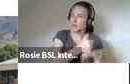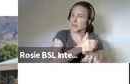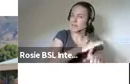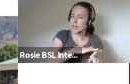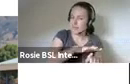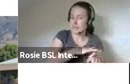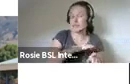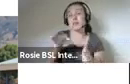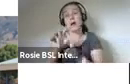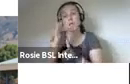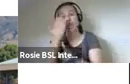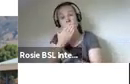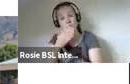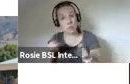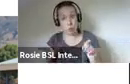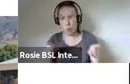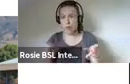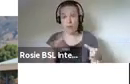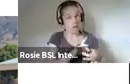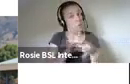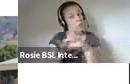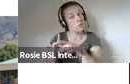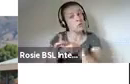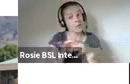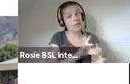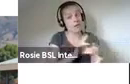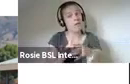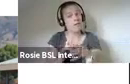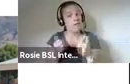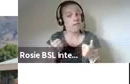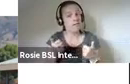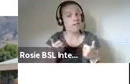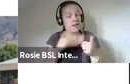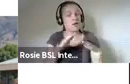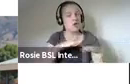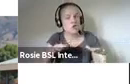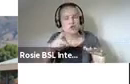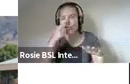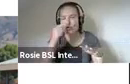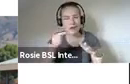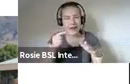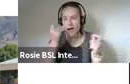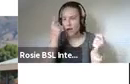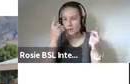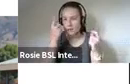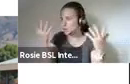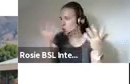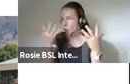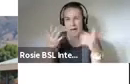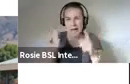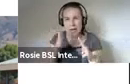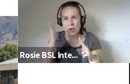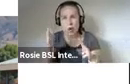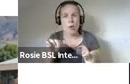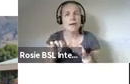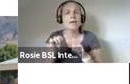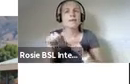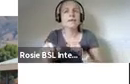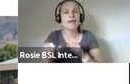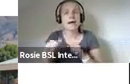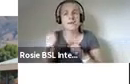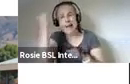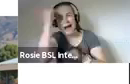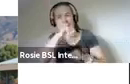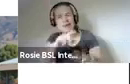work together, and the children get an orientation of where they will be going, etc., the following academic